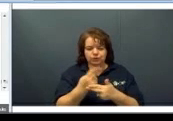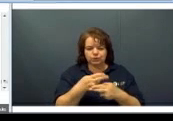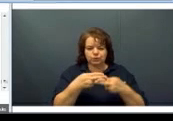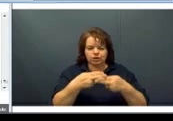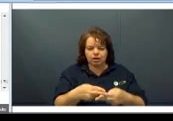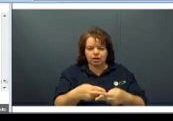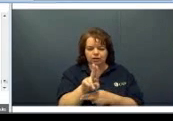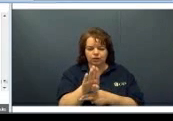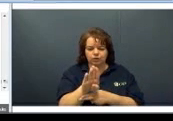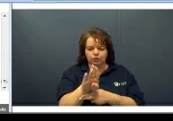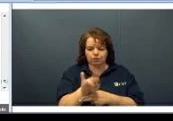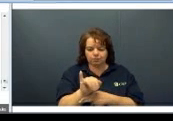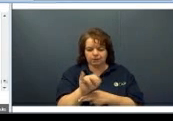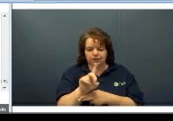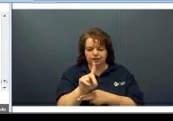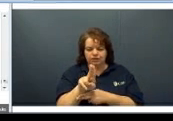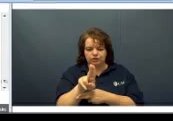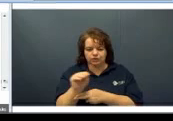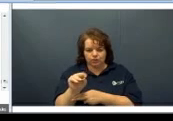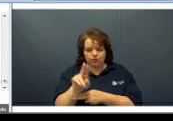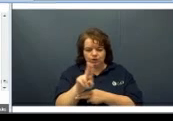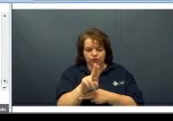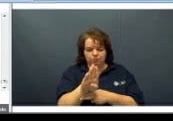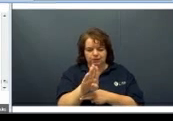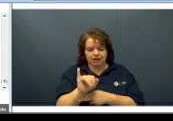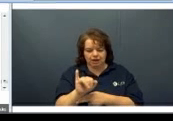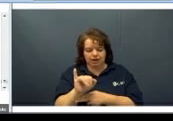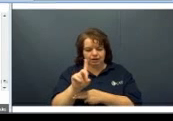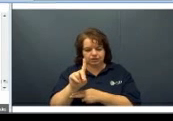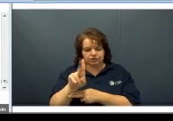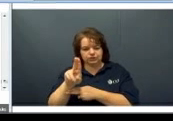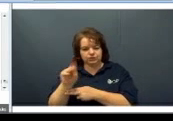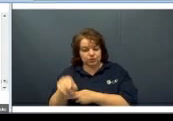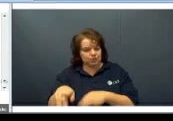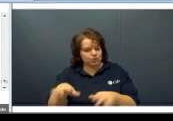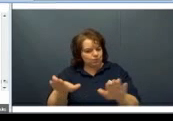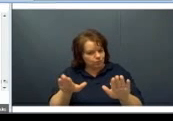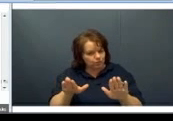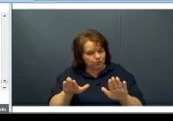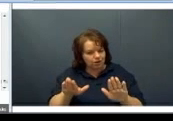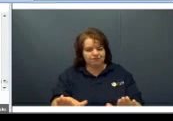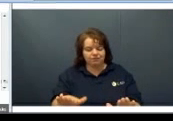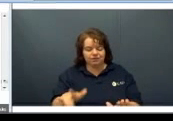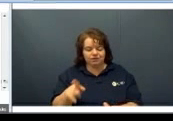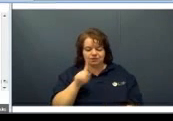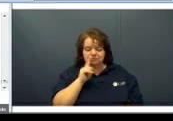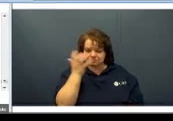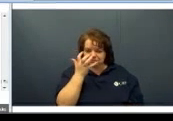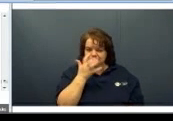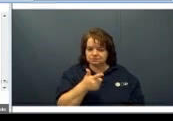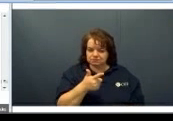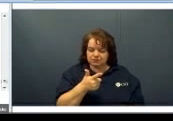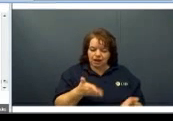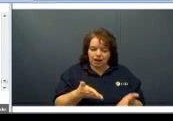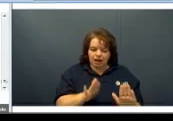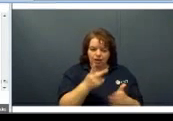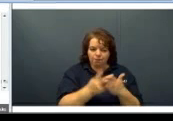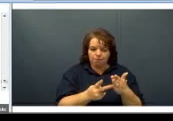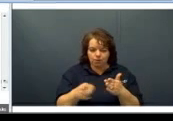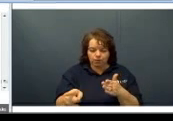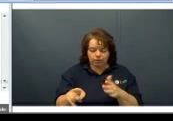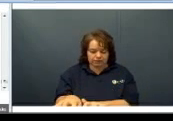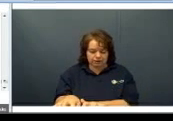option. Another option is a new device called a UBI Duo or UBI Duo. It's a wonderful tool, and